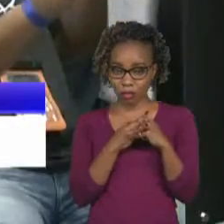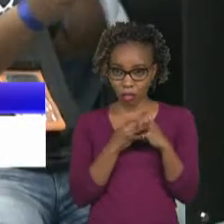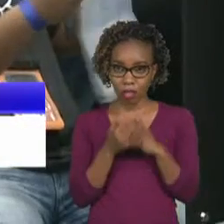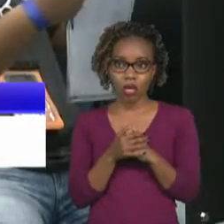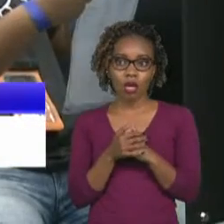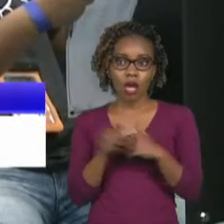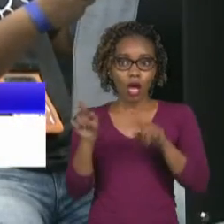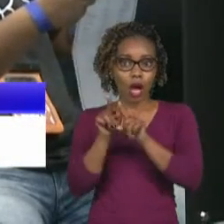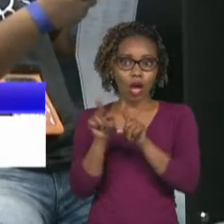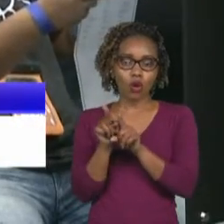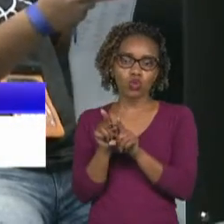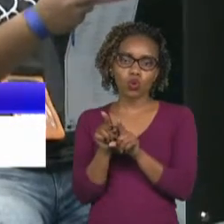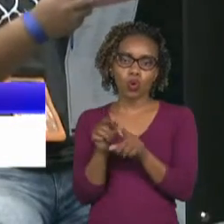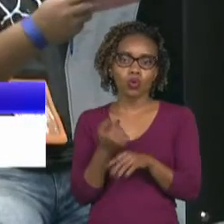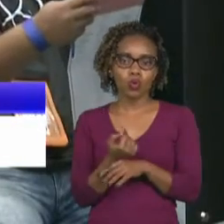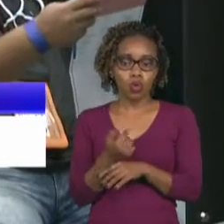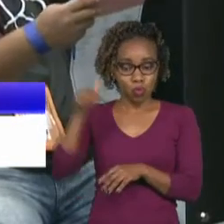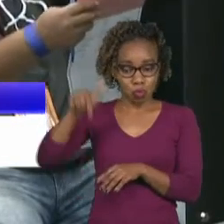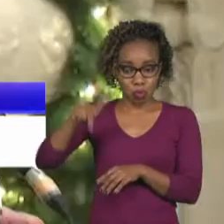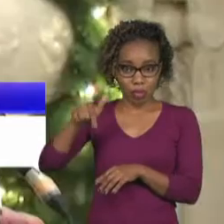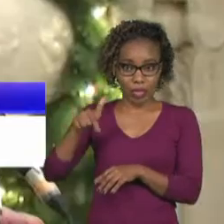and we see this from Republicans today.